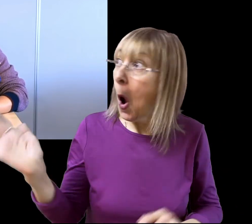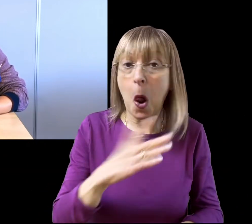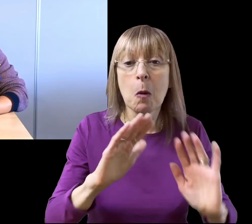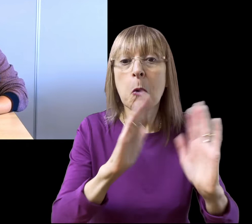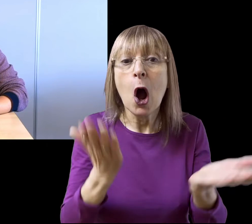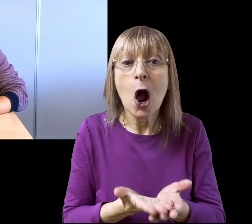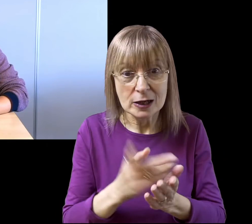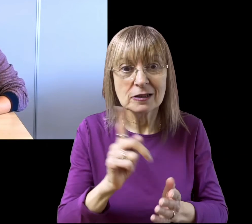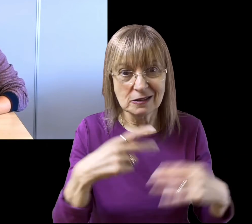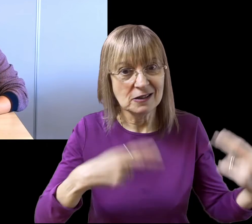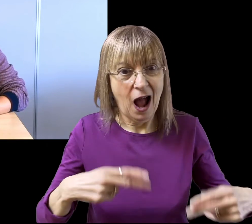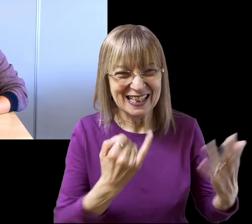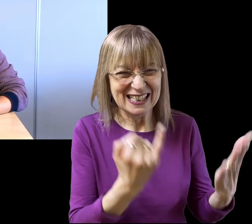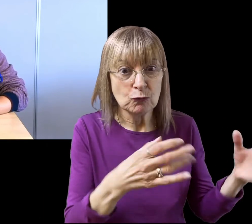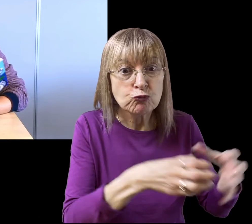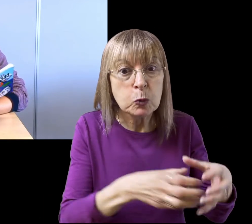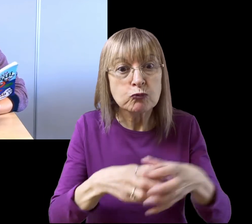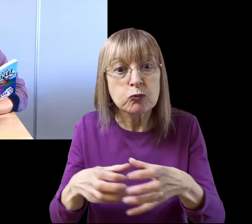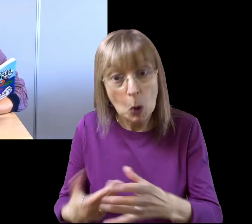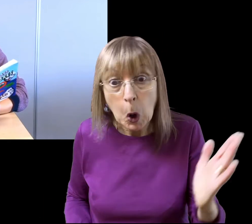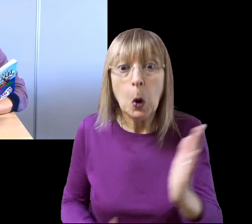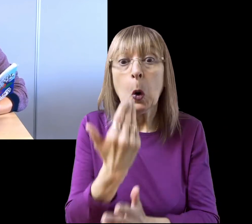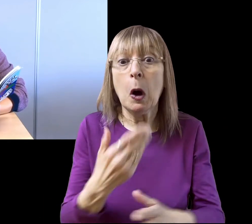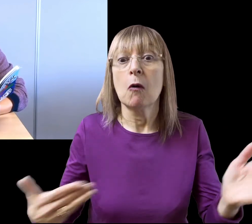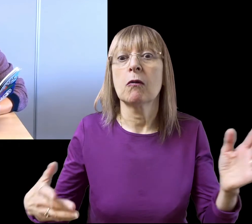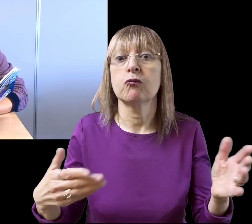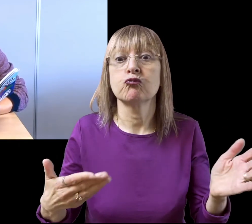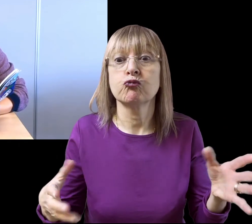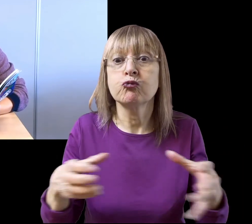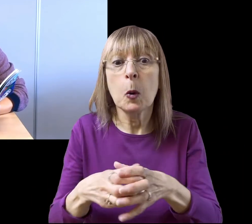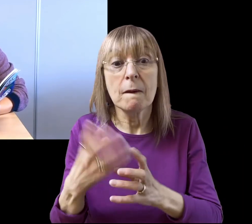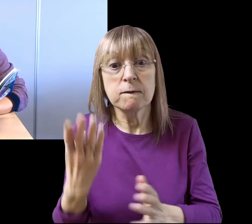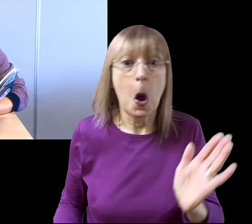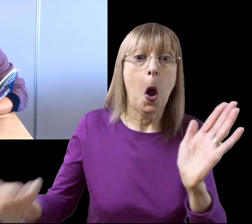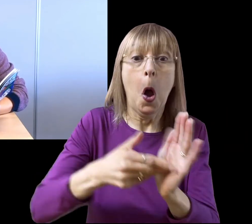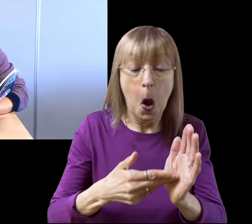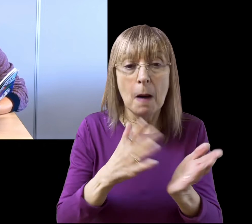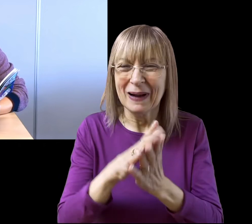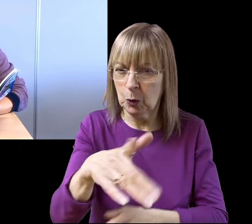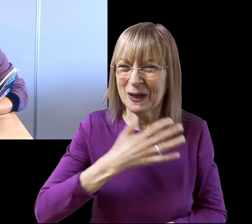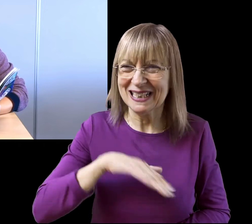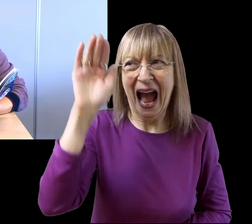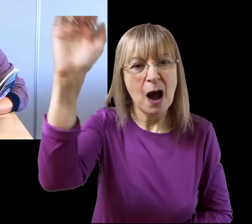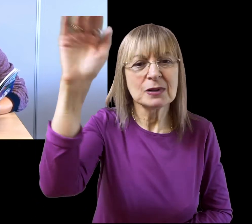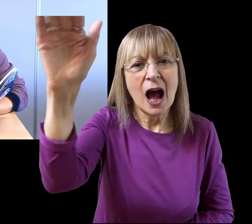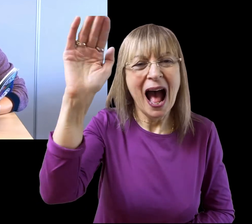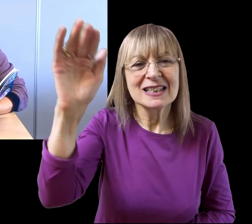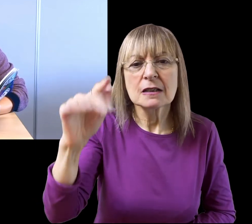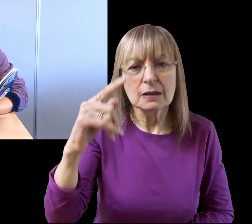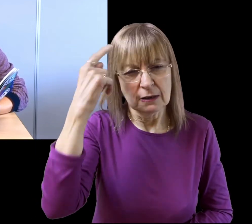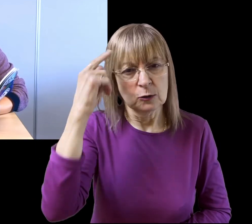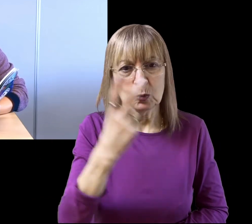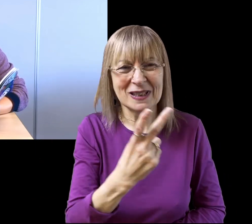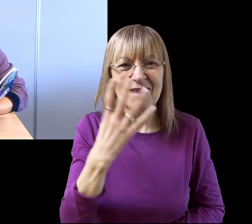the whole world dancing in groups of 6. When these new groups move into 4s, you'll probably need to step